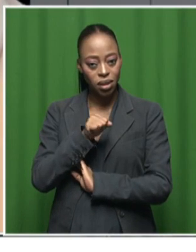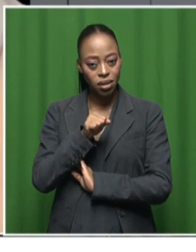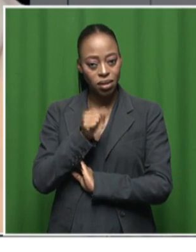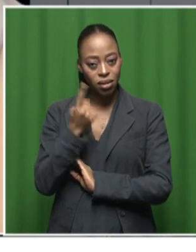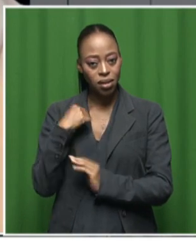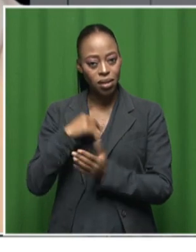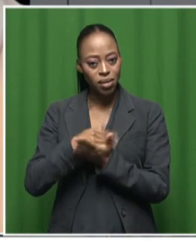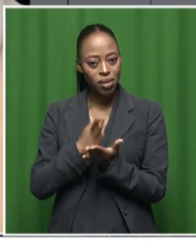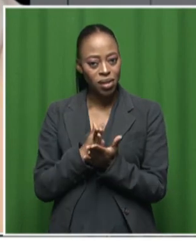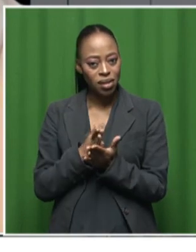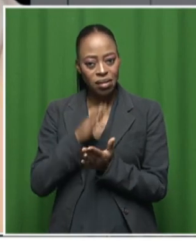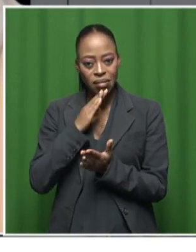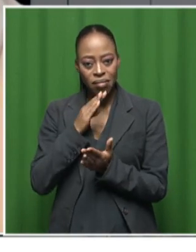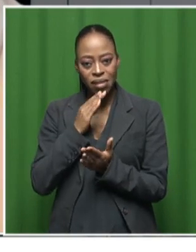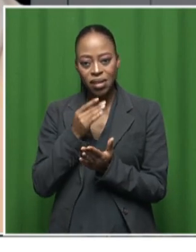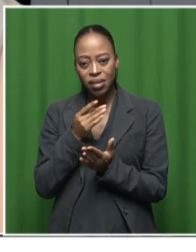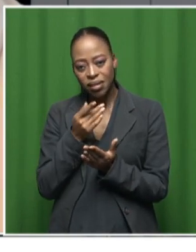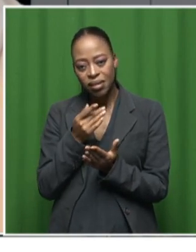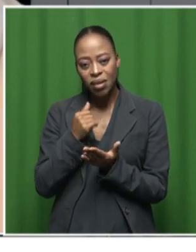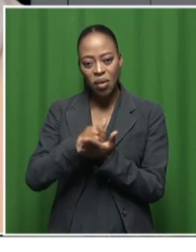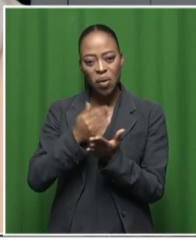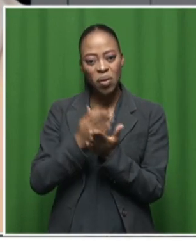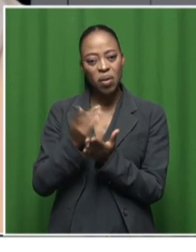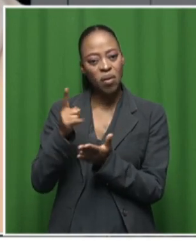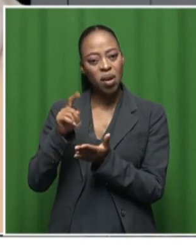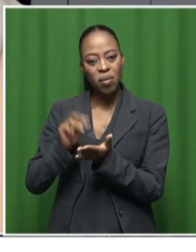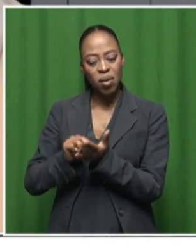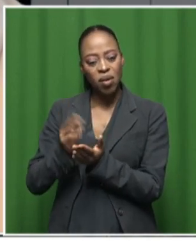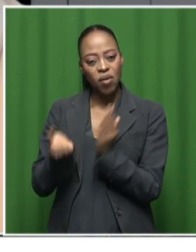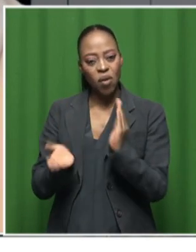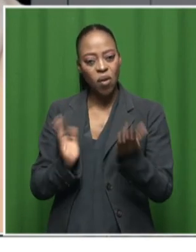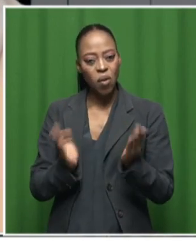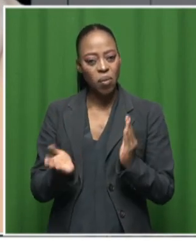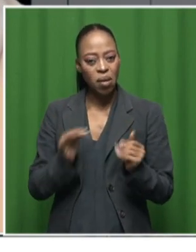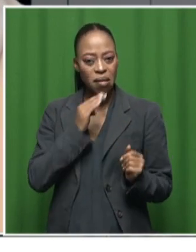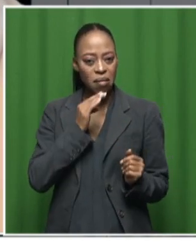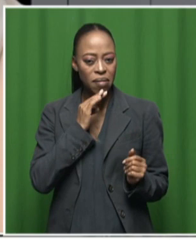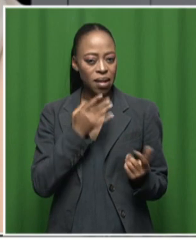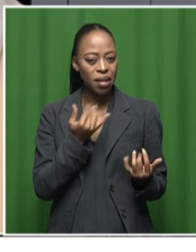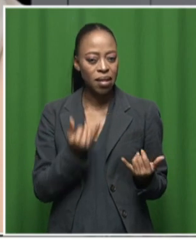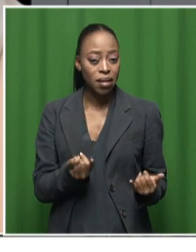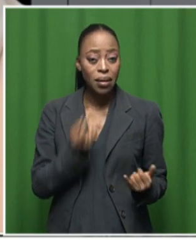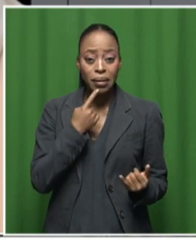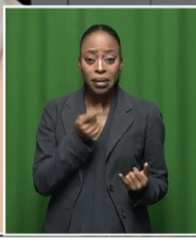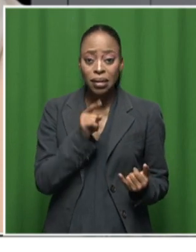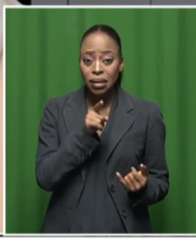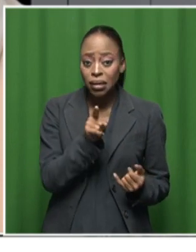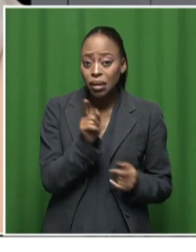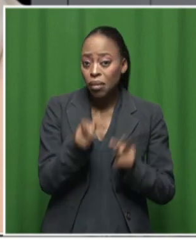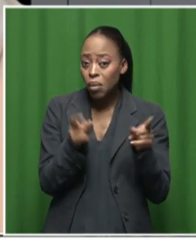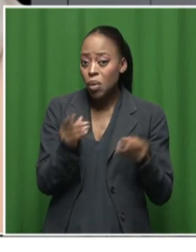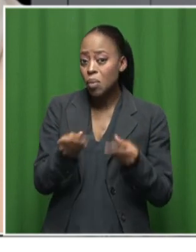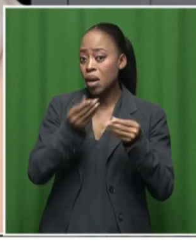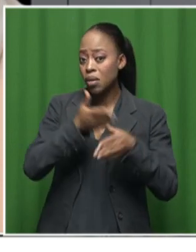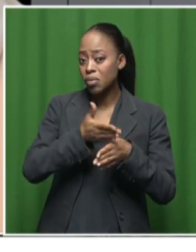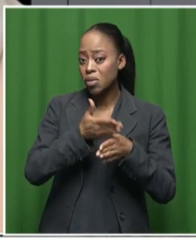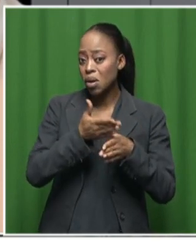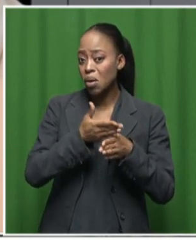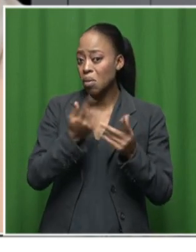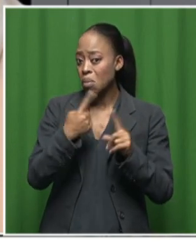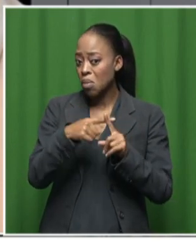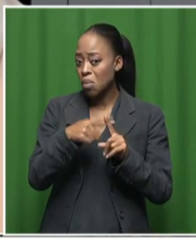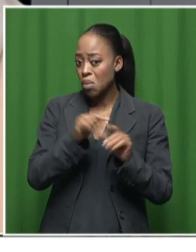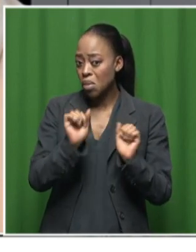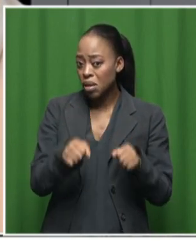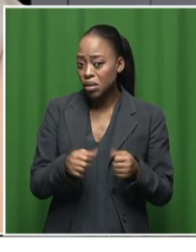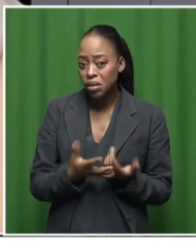269,000. I mean, that's over 250,000. So, I suppose putting those people into jobs is a